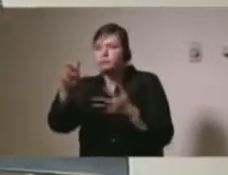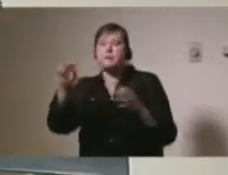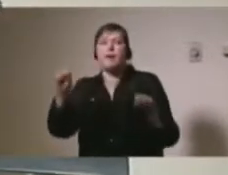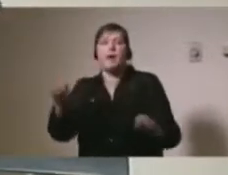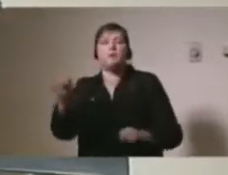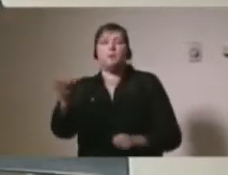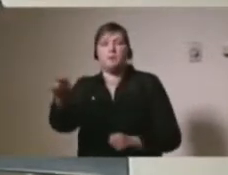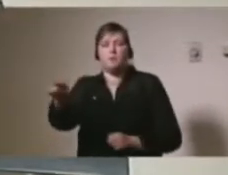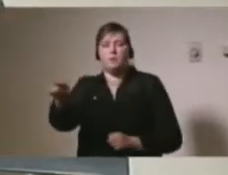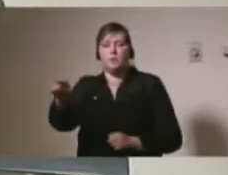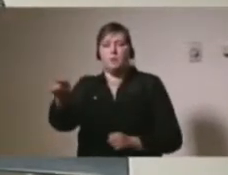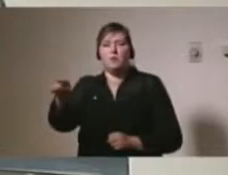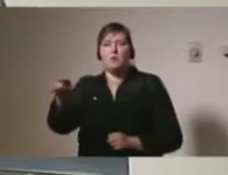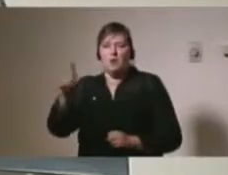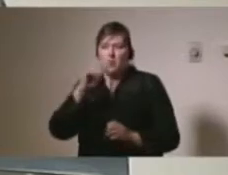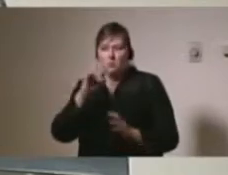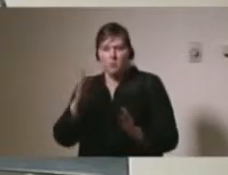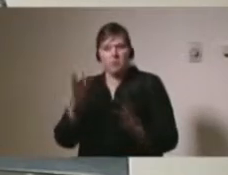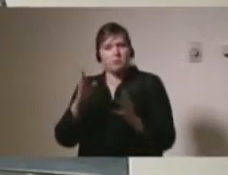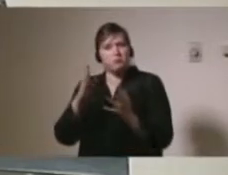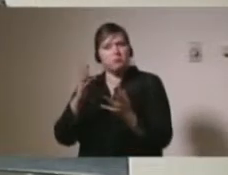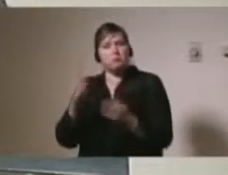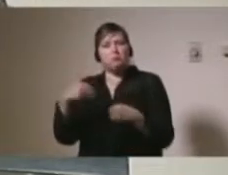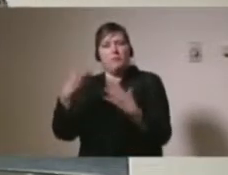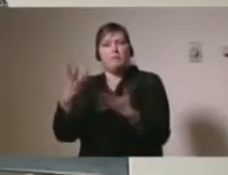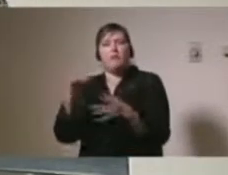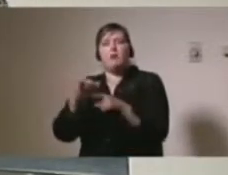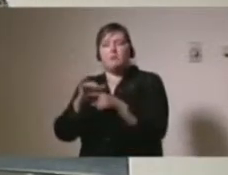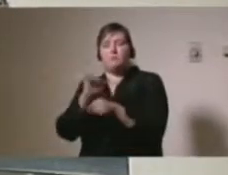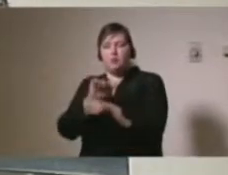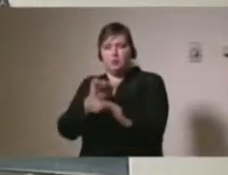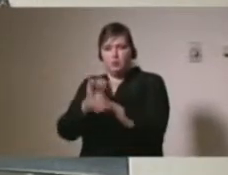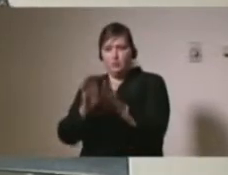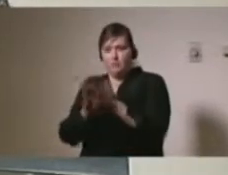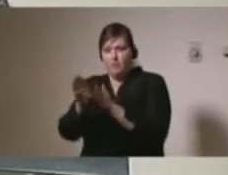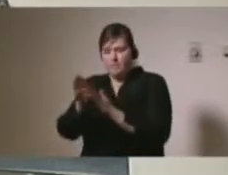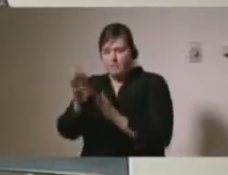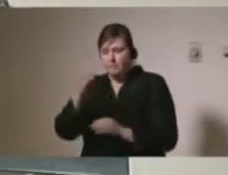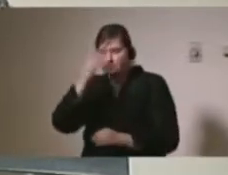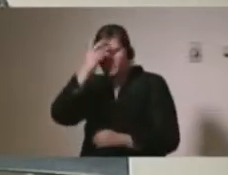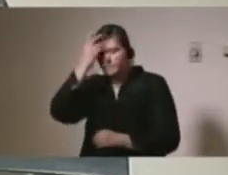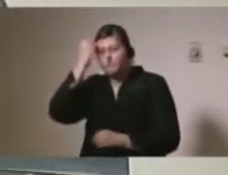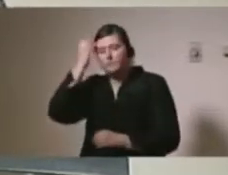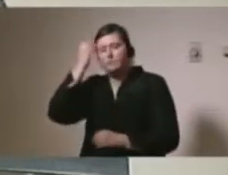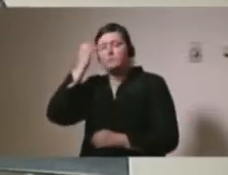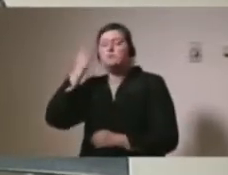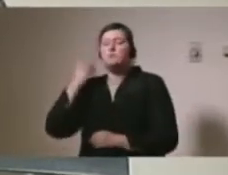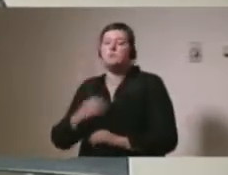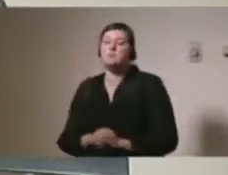will offer them career development. Now, concerning salaries,